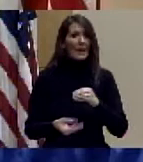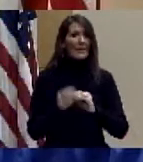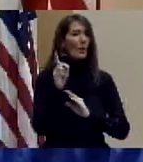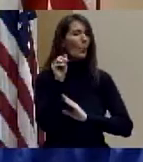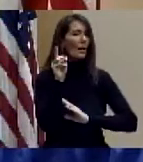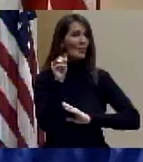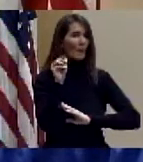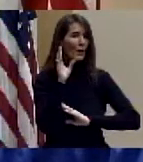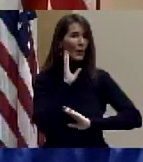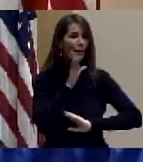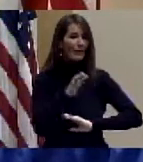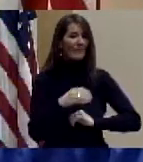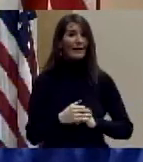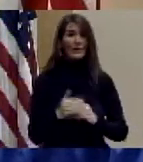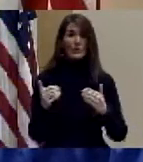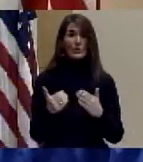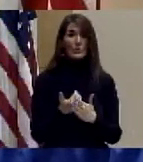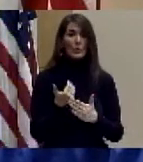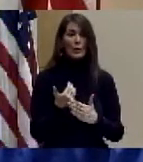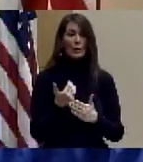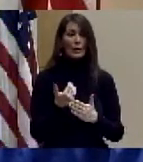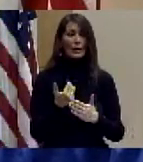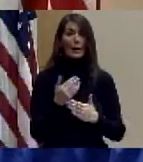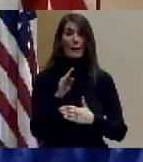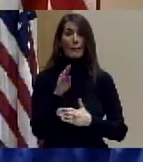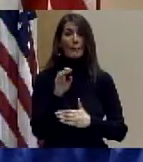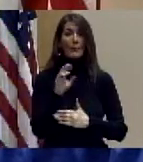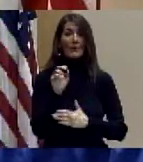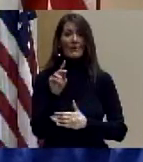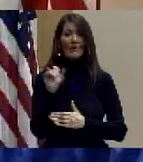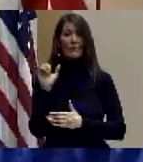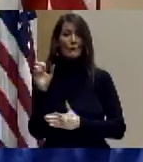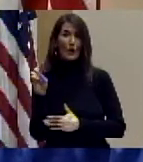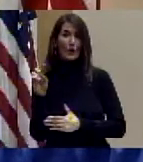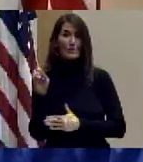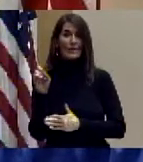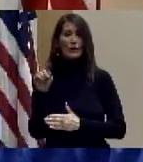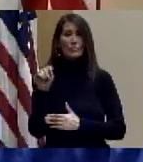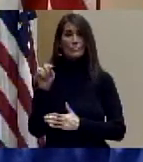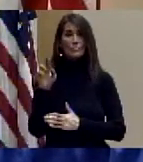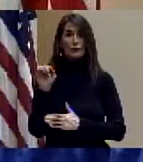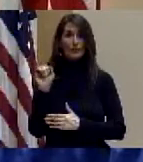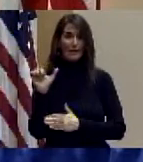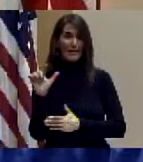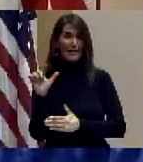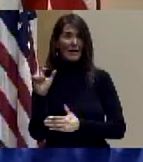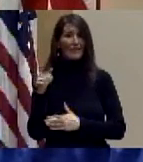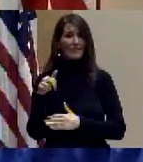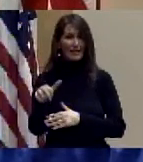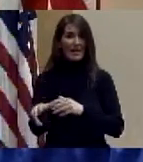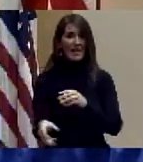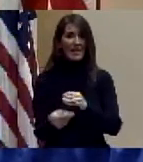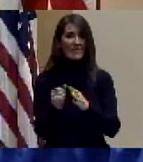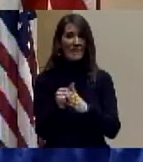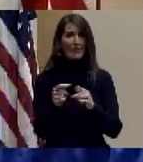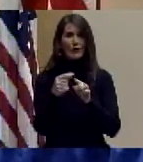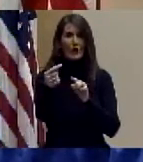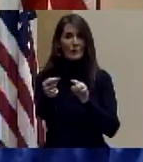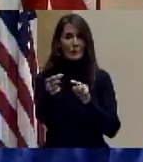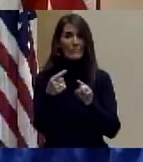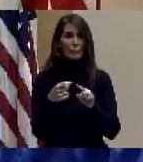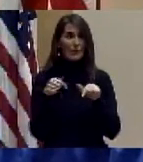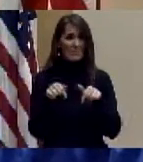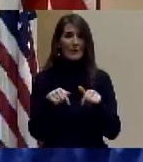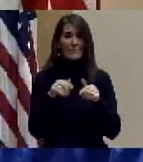jewel, the new Brickyard Trail in the 72-acre park right across the street here from Town